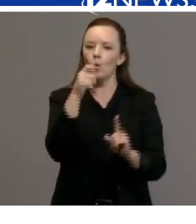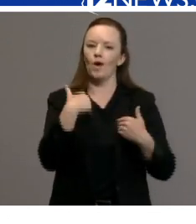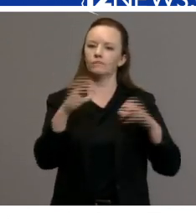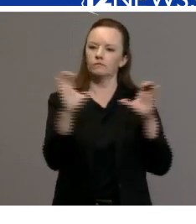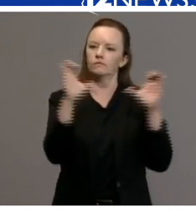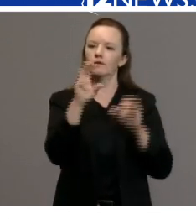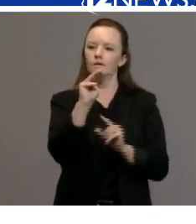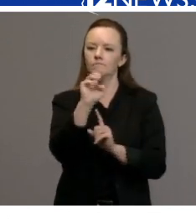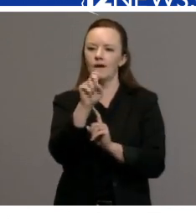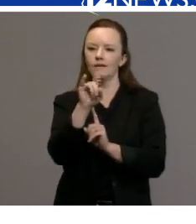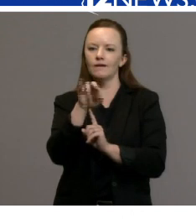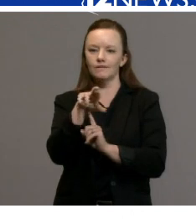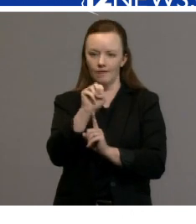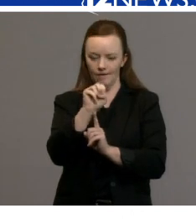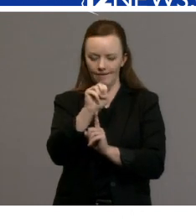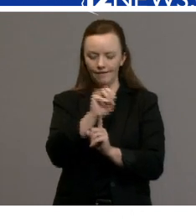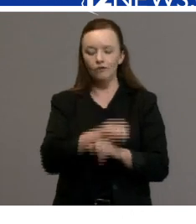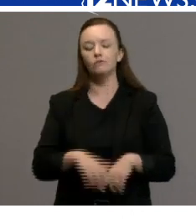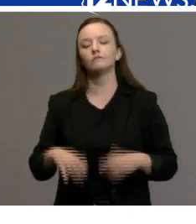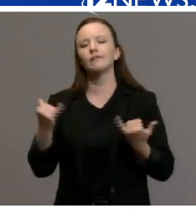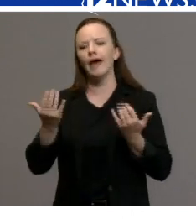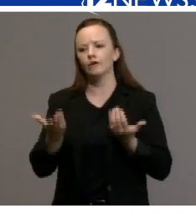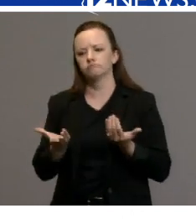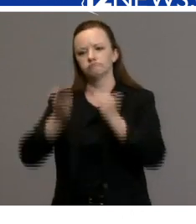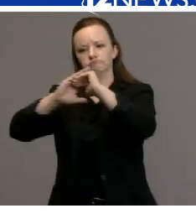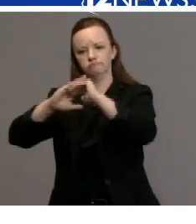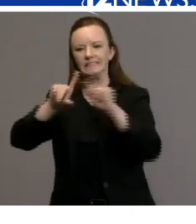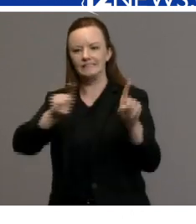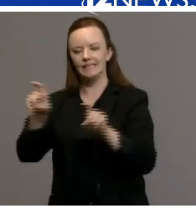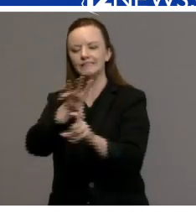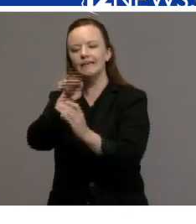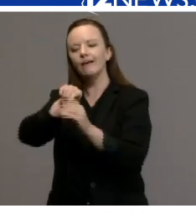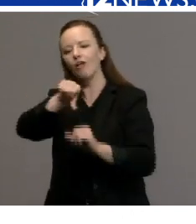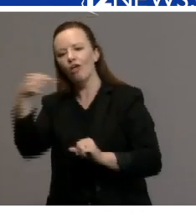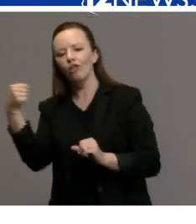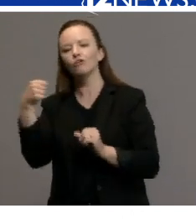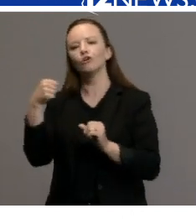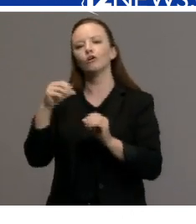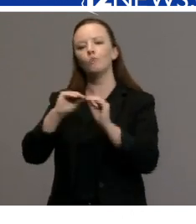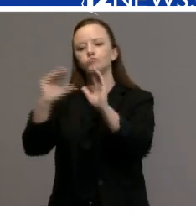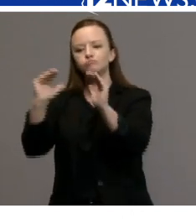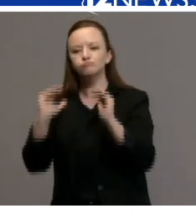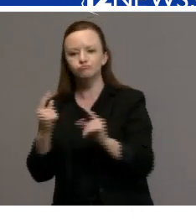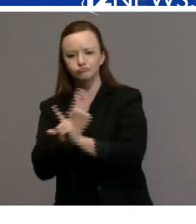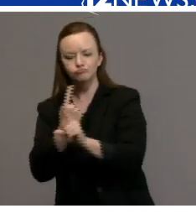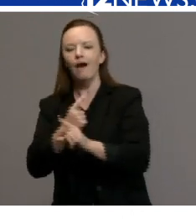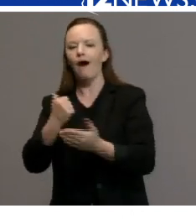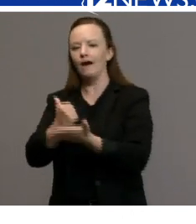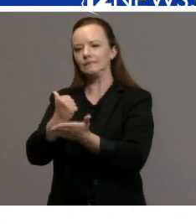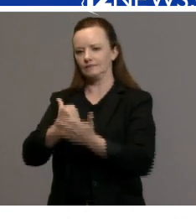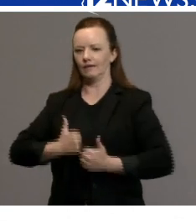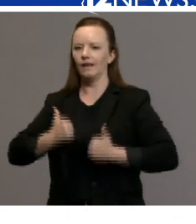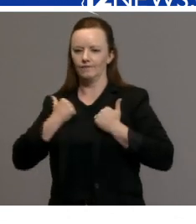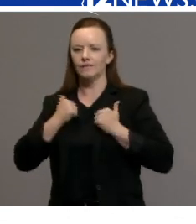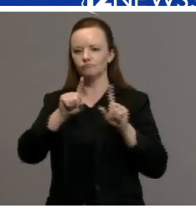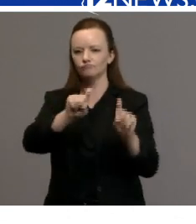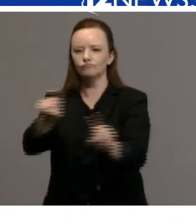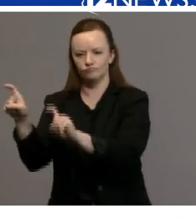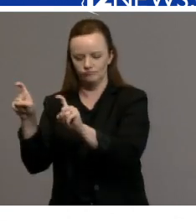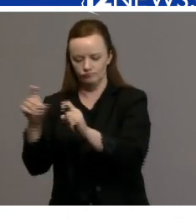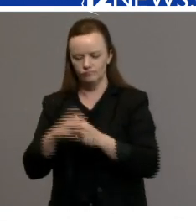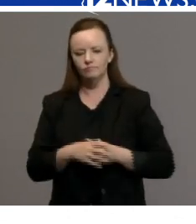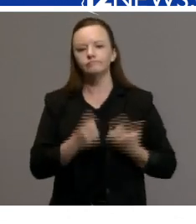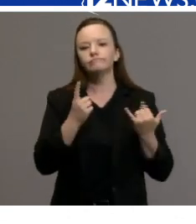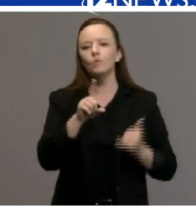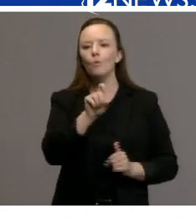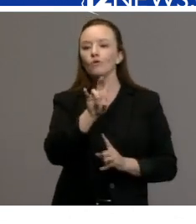in our assisted living facilities. So there's approximately 147 Medicare certified skilled nursing facilities, and there's